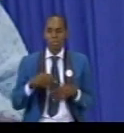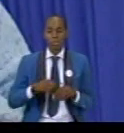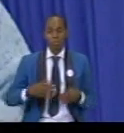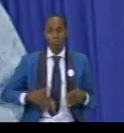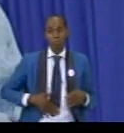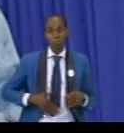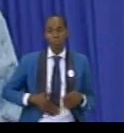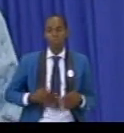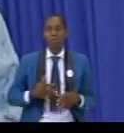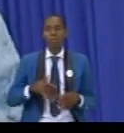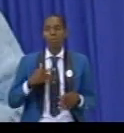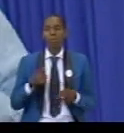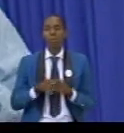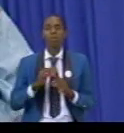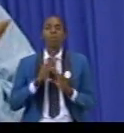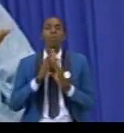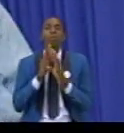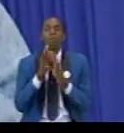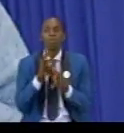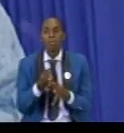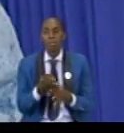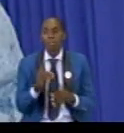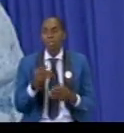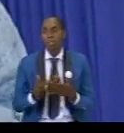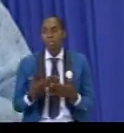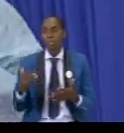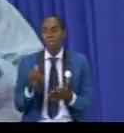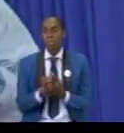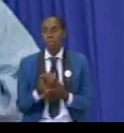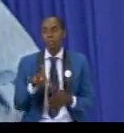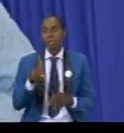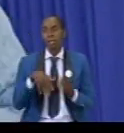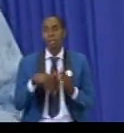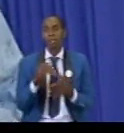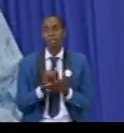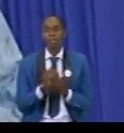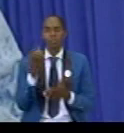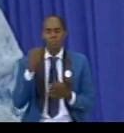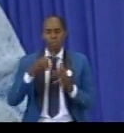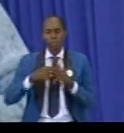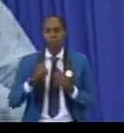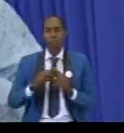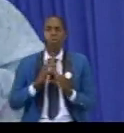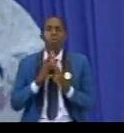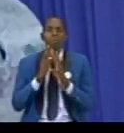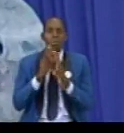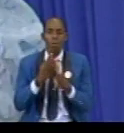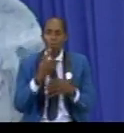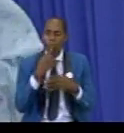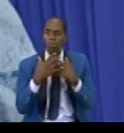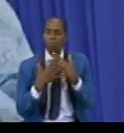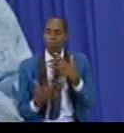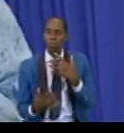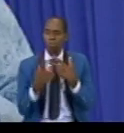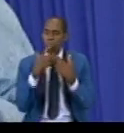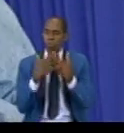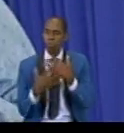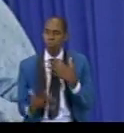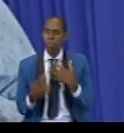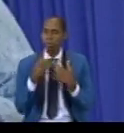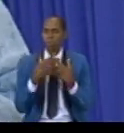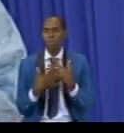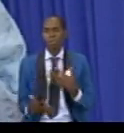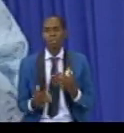like vomiting. The next thing I discovered was that I was vomiting blood. So that was how the problem